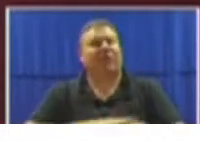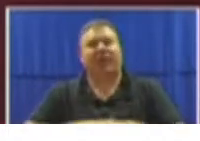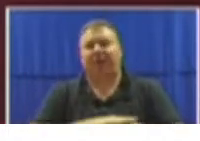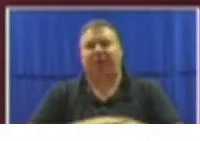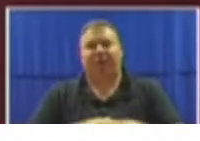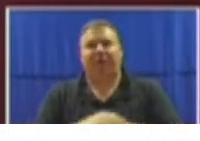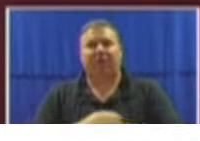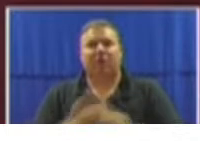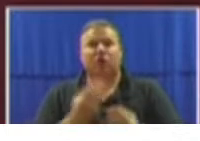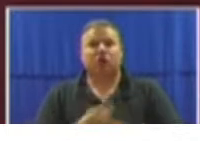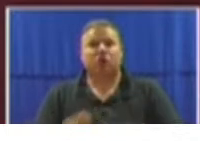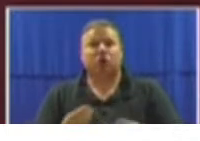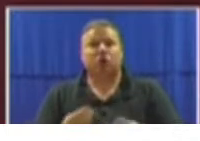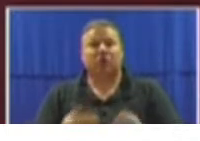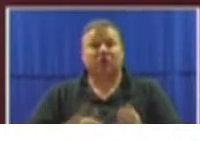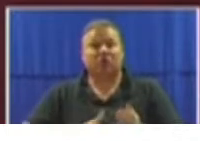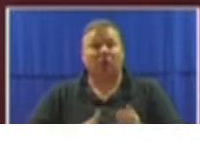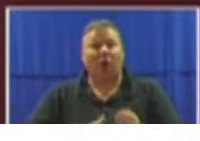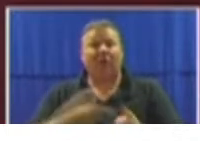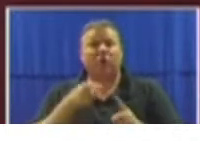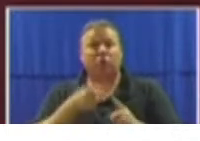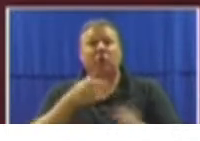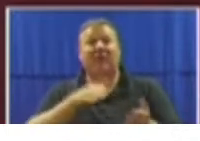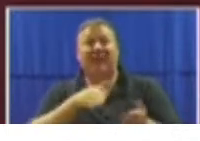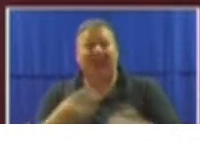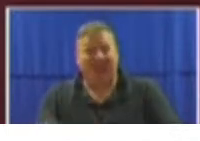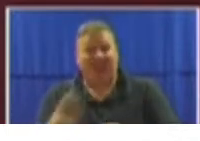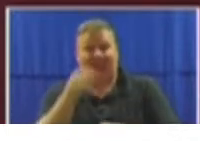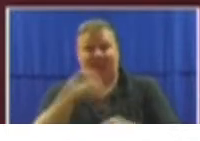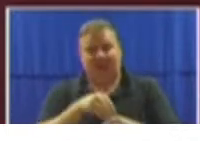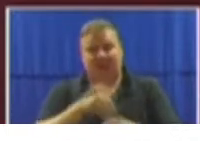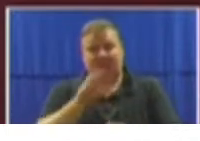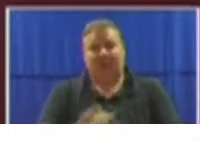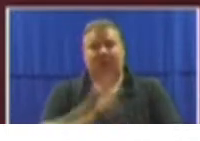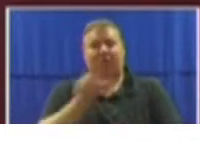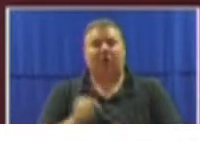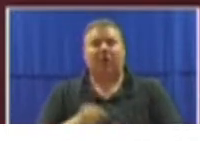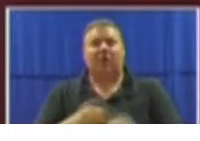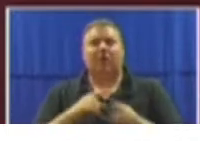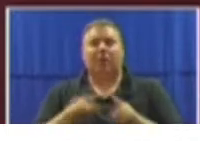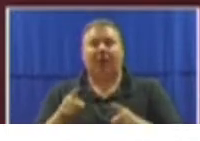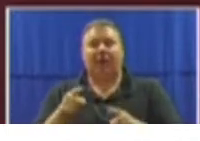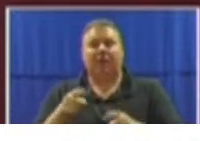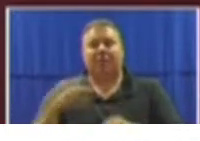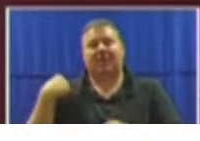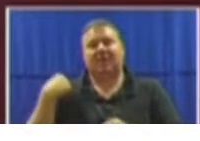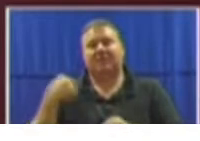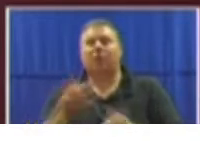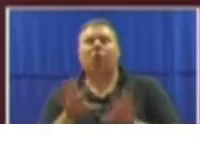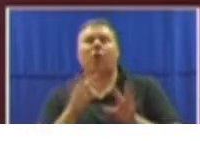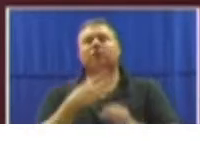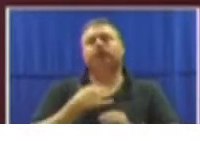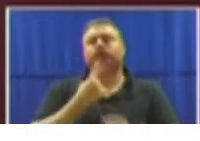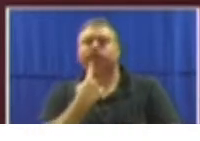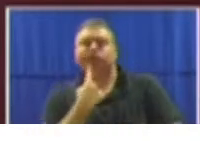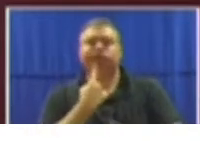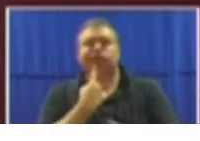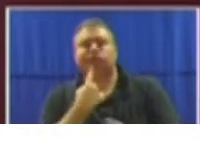have children literally starving to death in South Africa while ministers are picking out luxury vehicles for